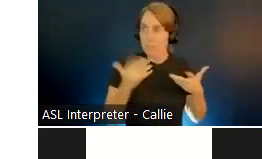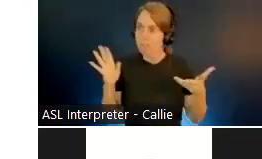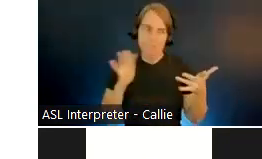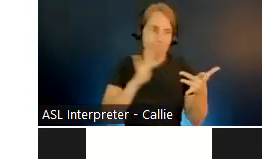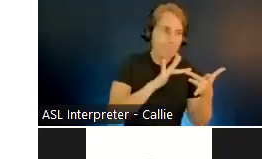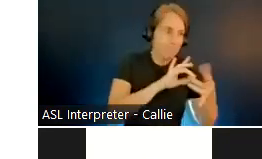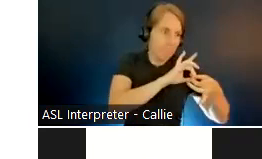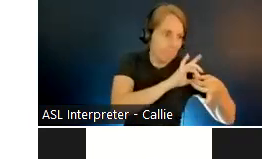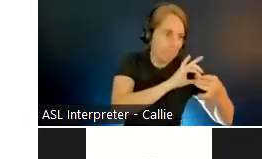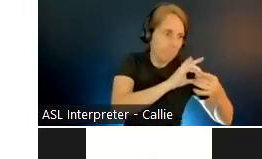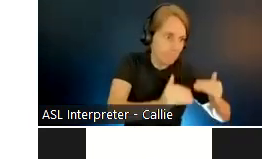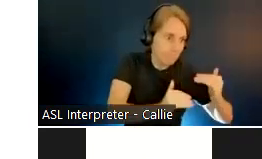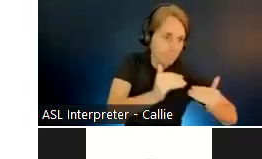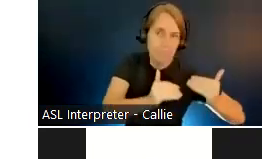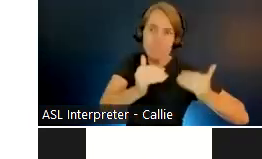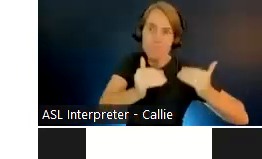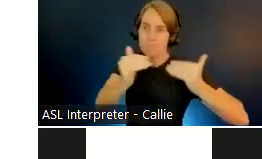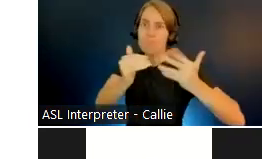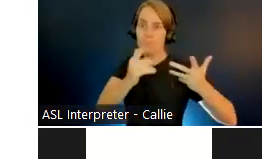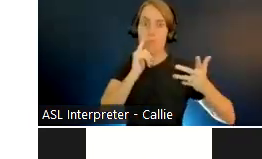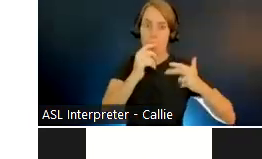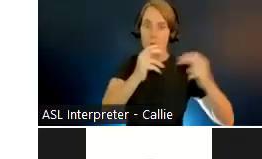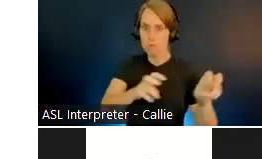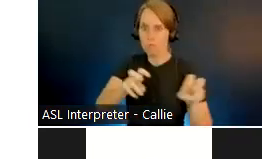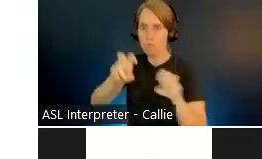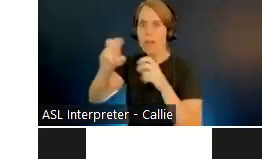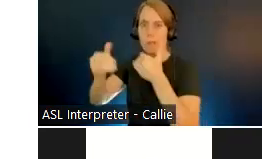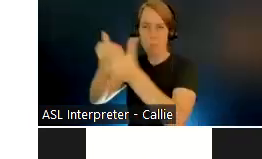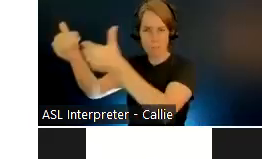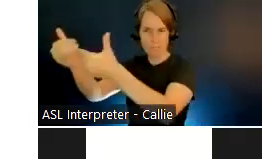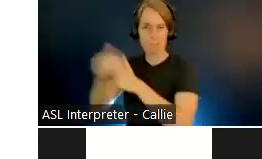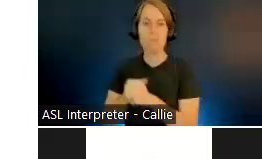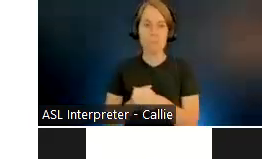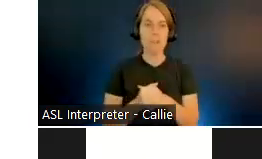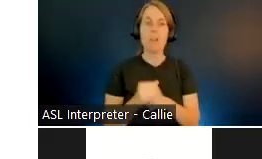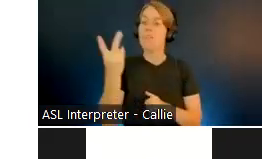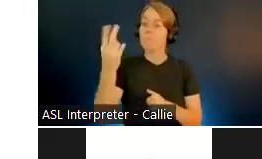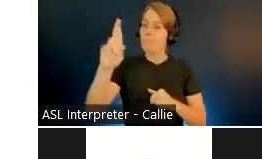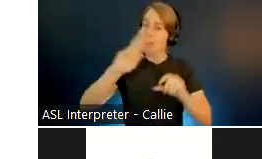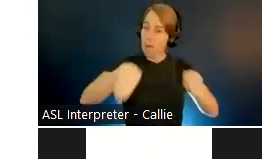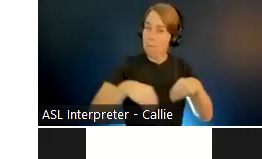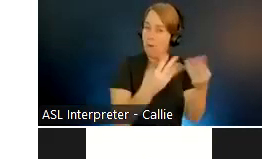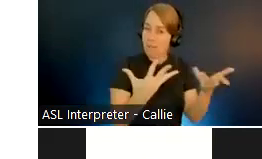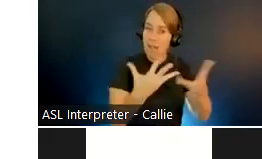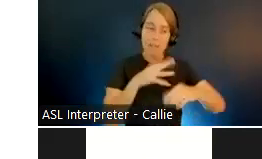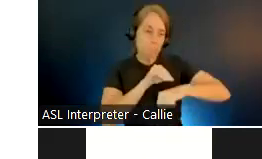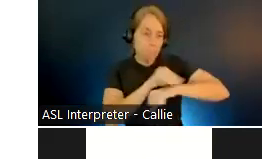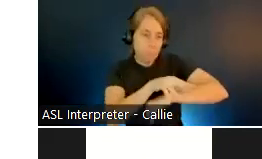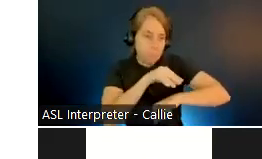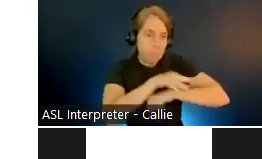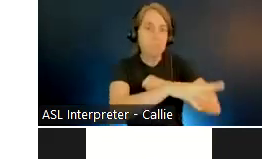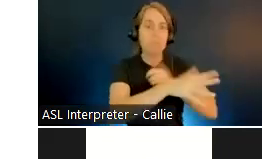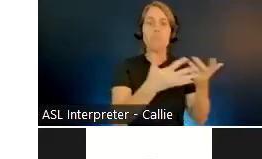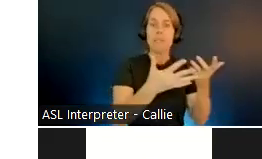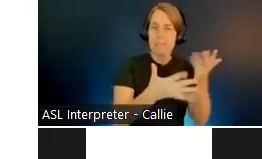They provide consultation and technical assistance to help in transition planning. And they